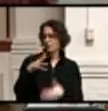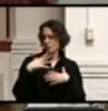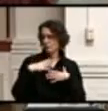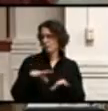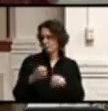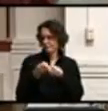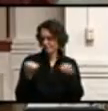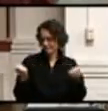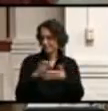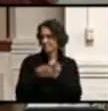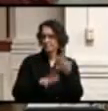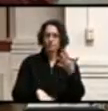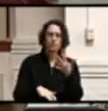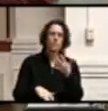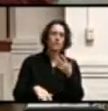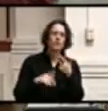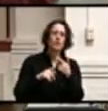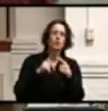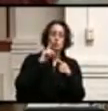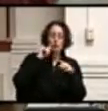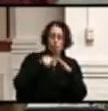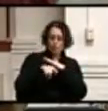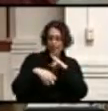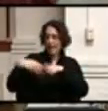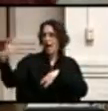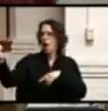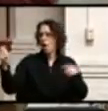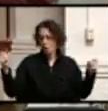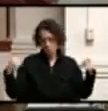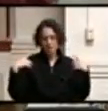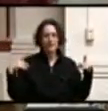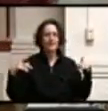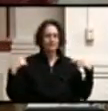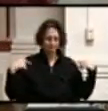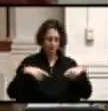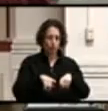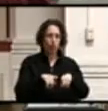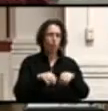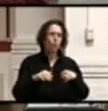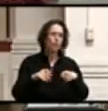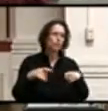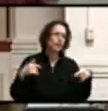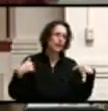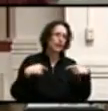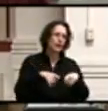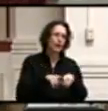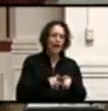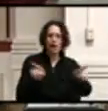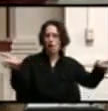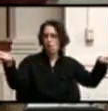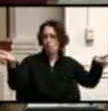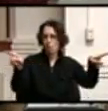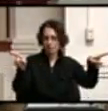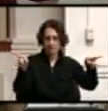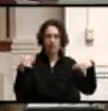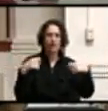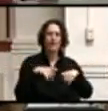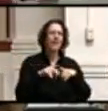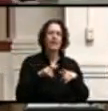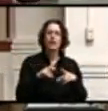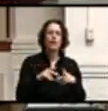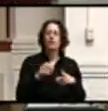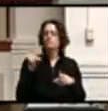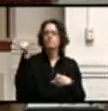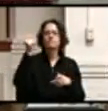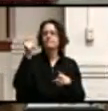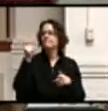in, exit this way, come in, exit that way, exit this way. So it's right at the bottom of the stairs, gear up, and